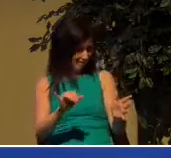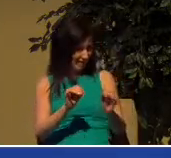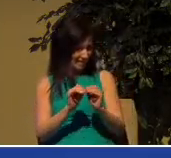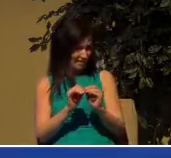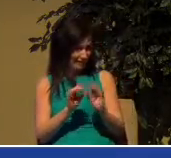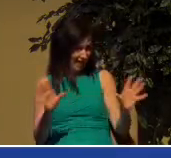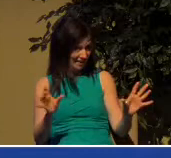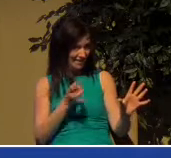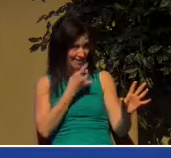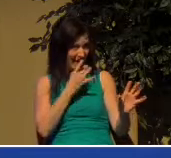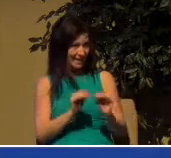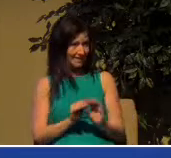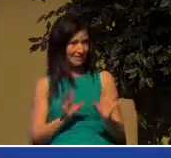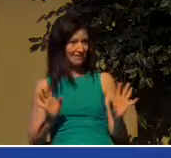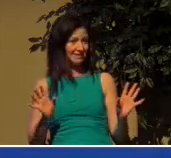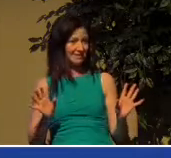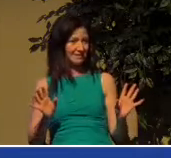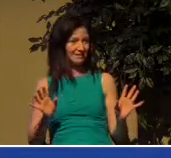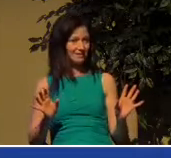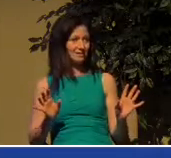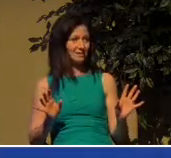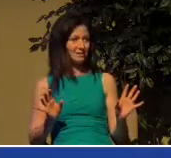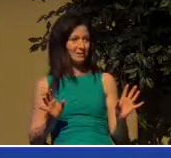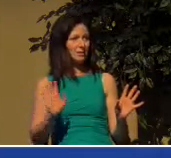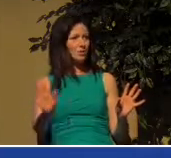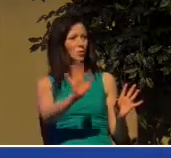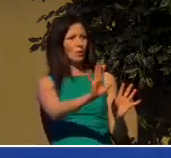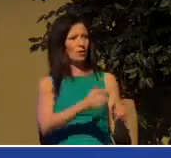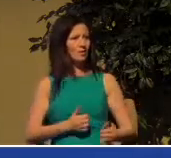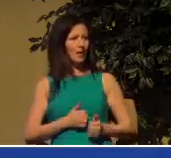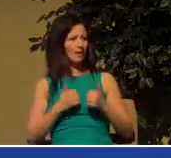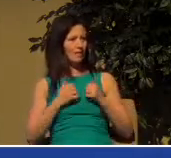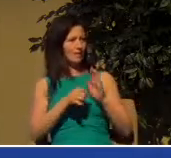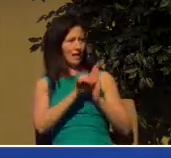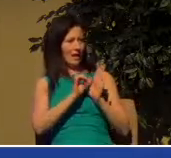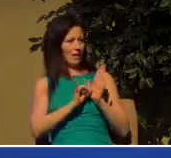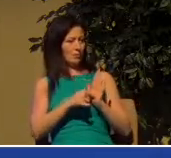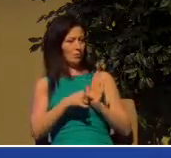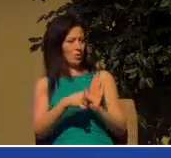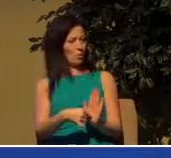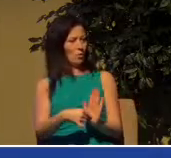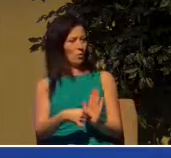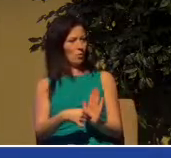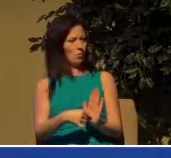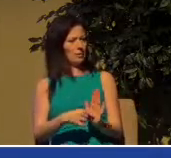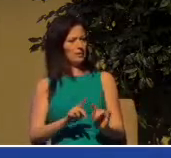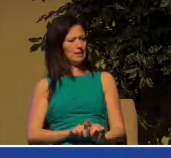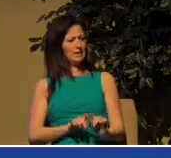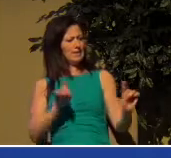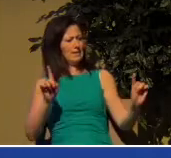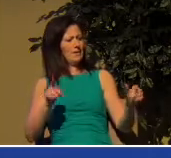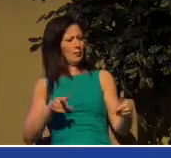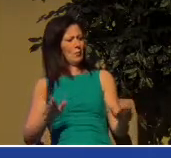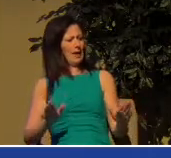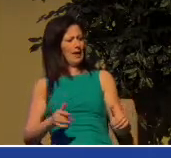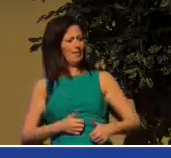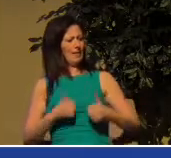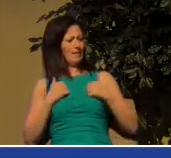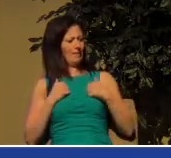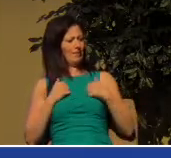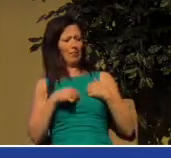lifestyle shows an other way of living that exposes their